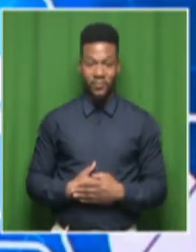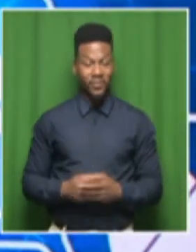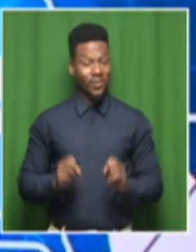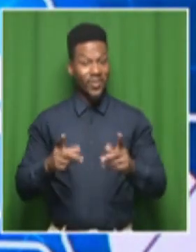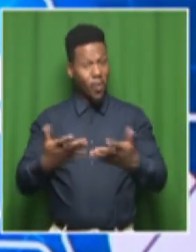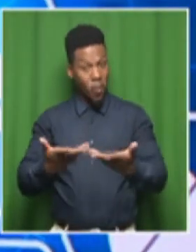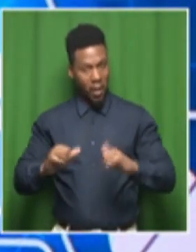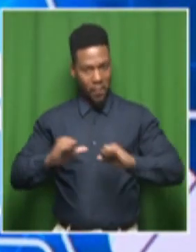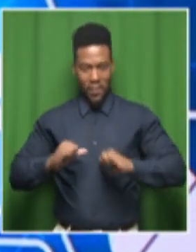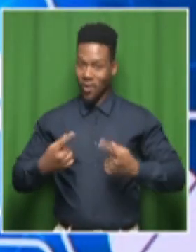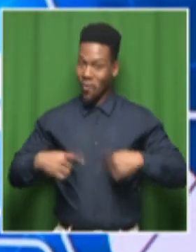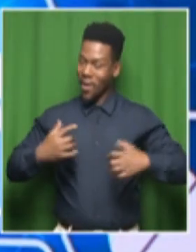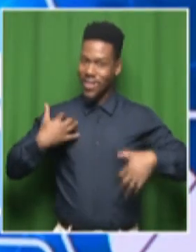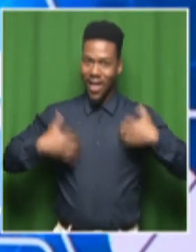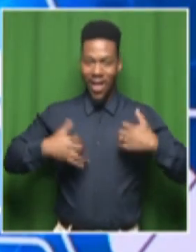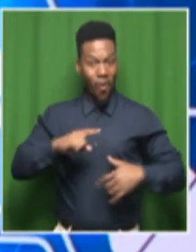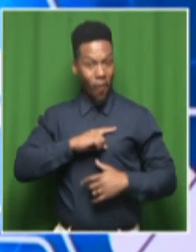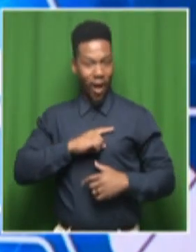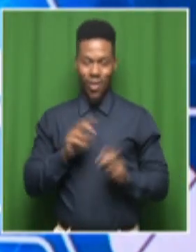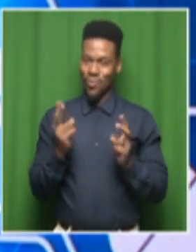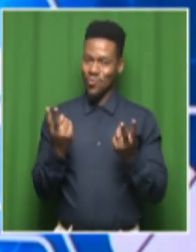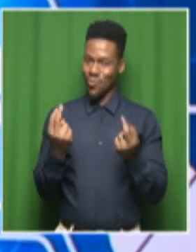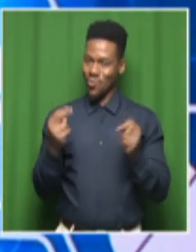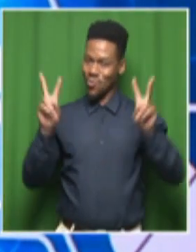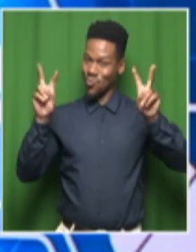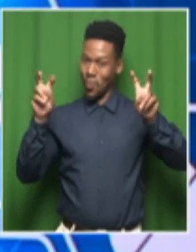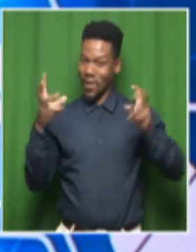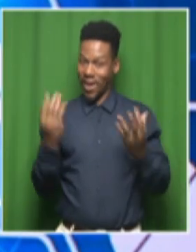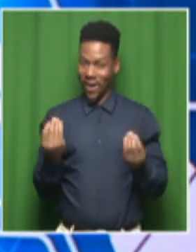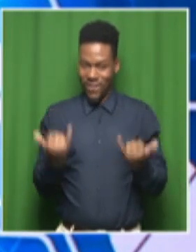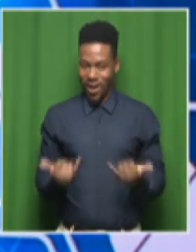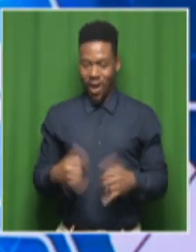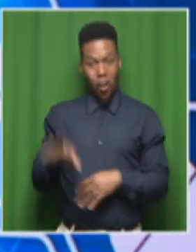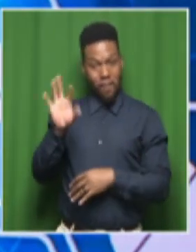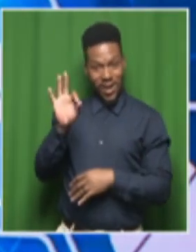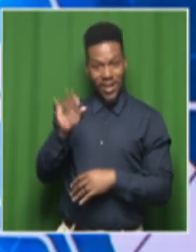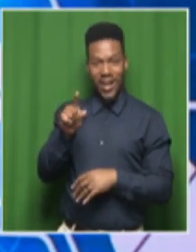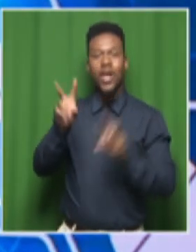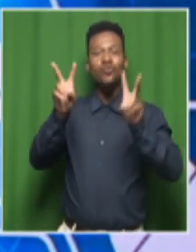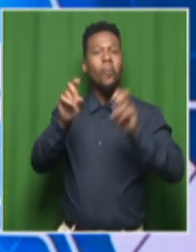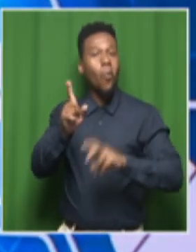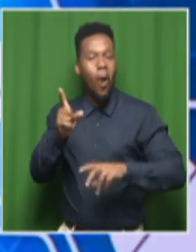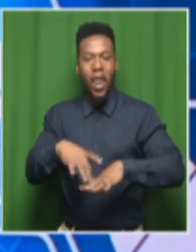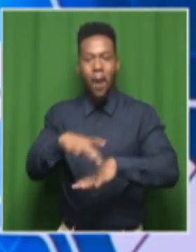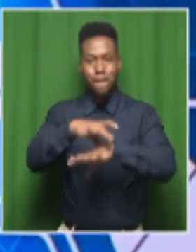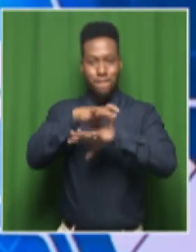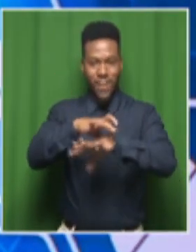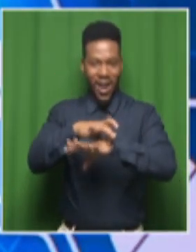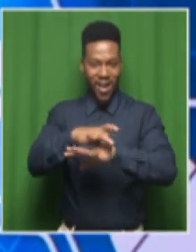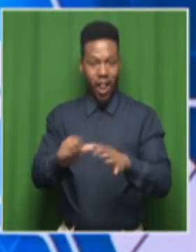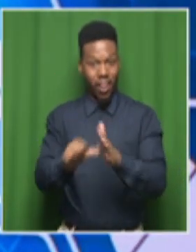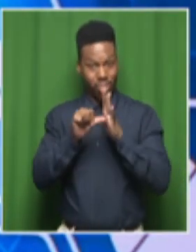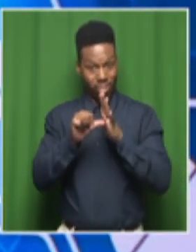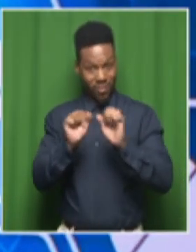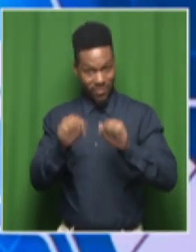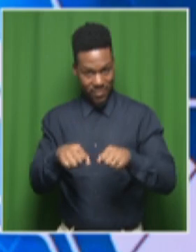Right, welcome back. So we're very excited about our new feature on Mondays now. It's called Medical Matters. Currently, between 800